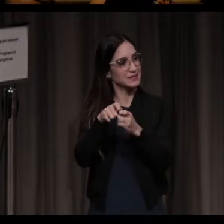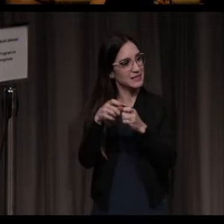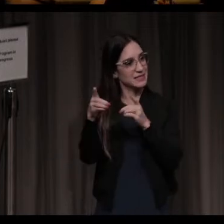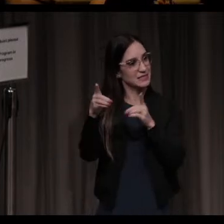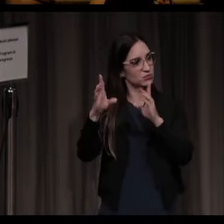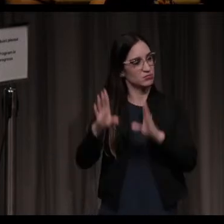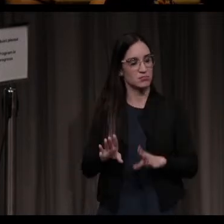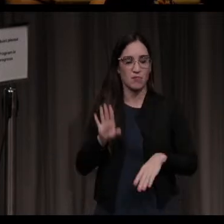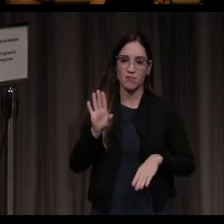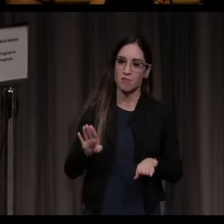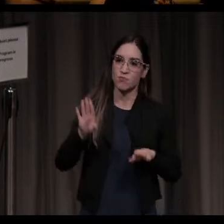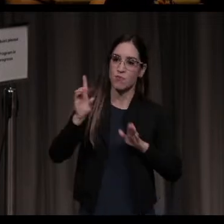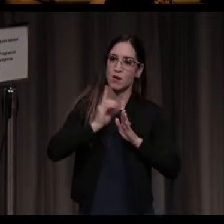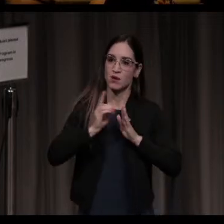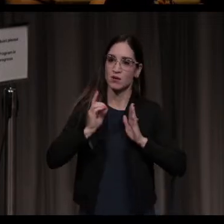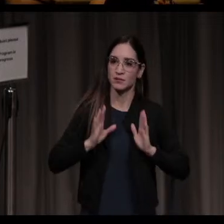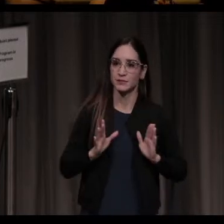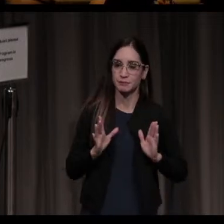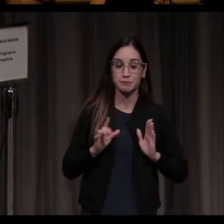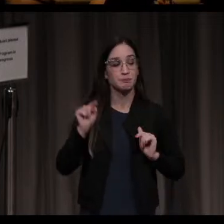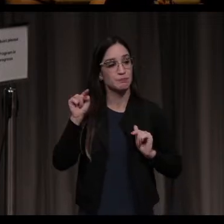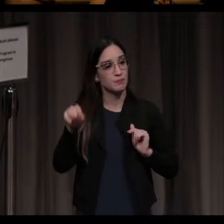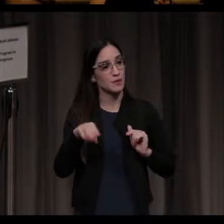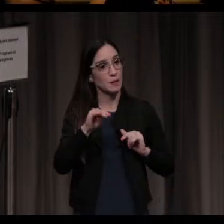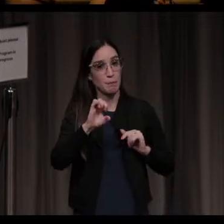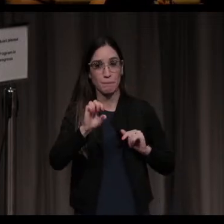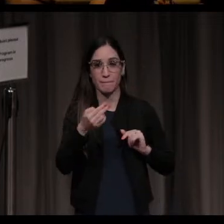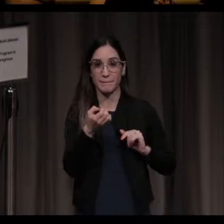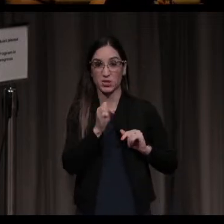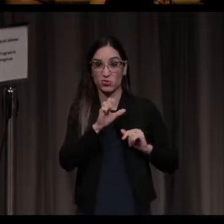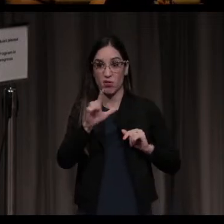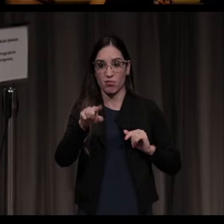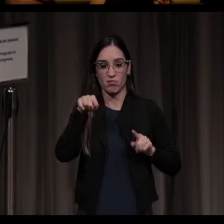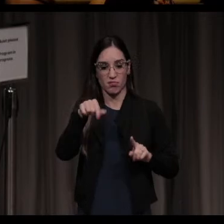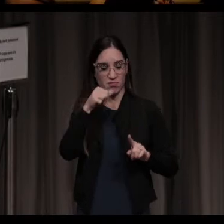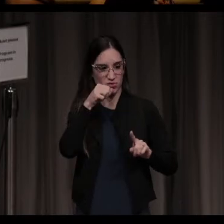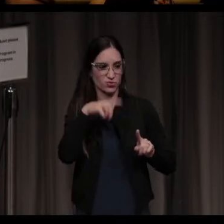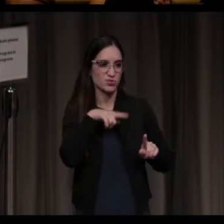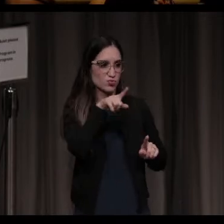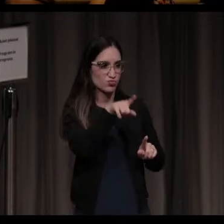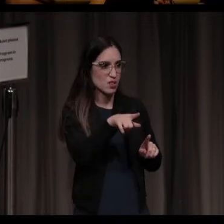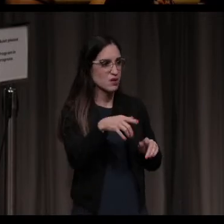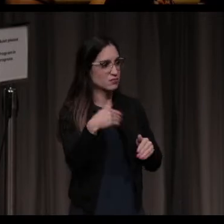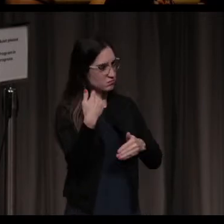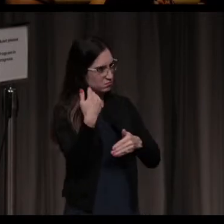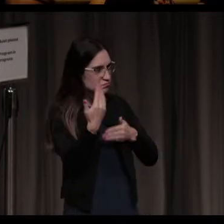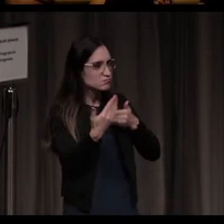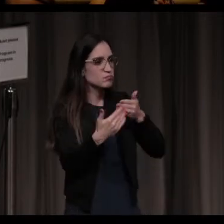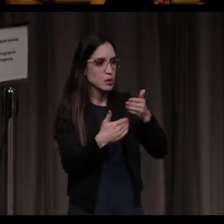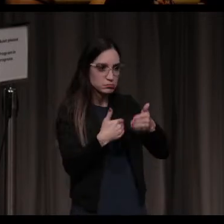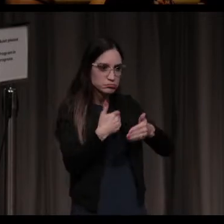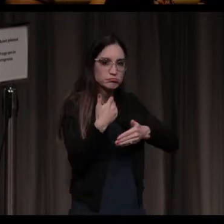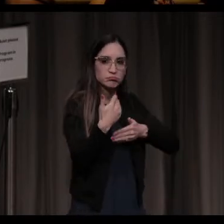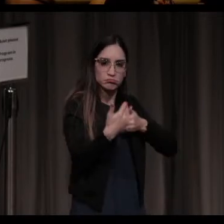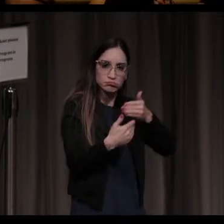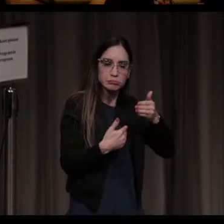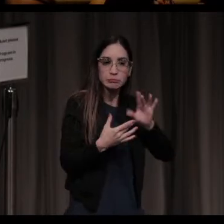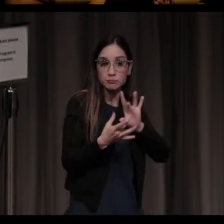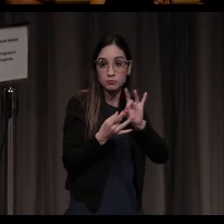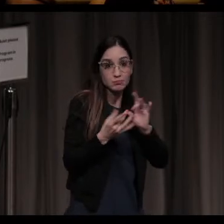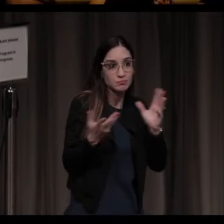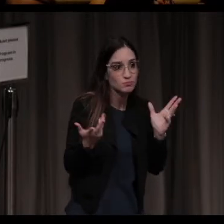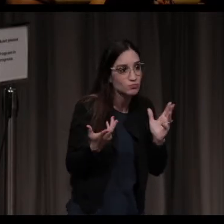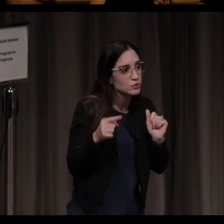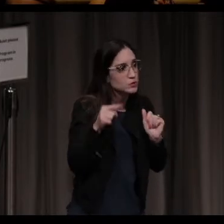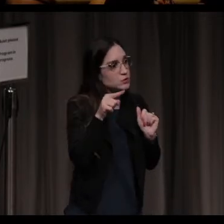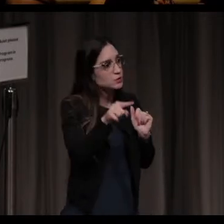amazing artist in her own right by the name of Deborah Mitchell. And she was telling me a little bit about her process too. And she was talking about how